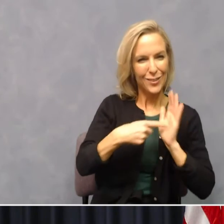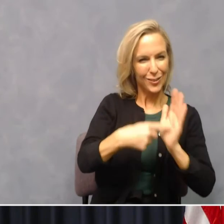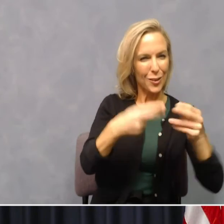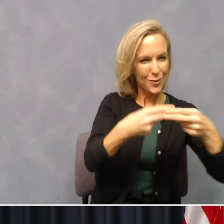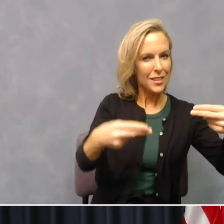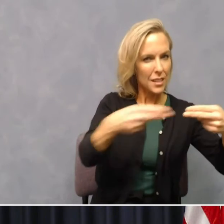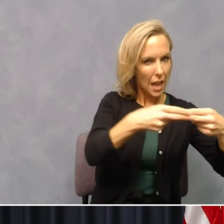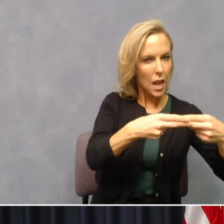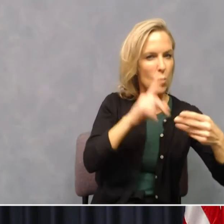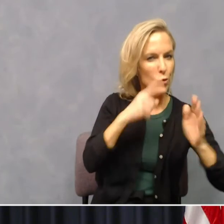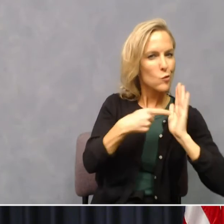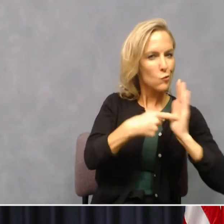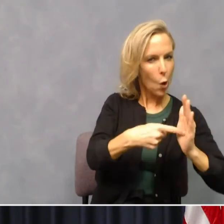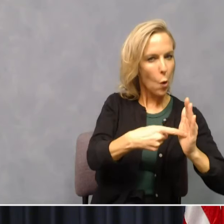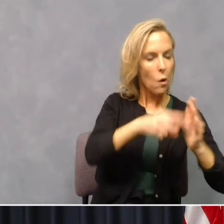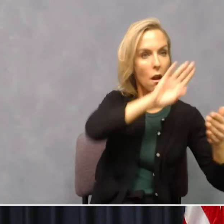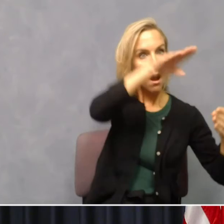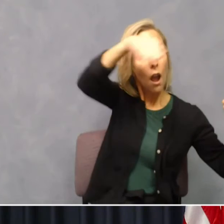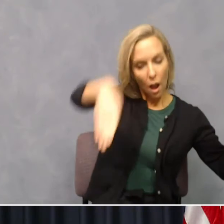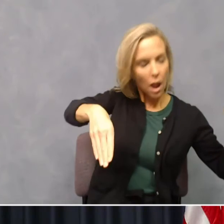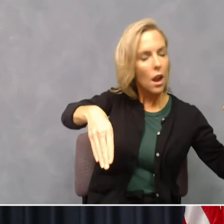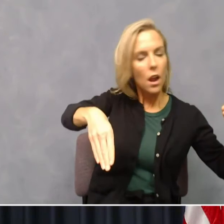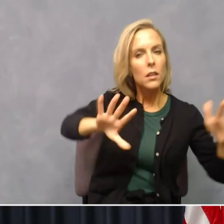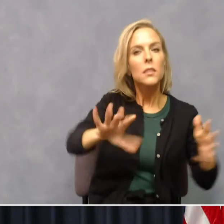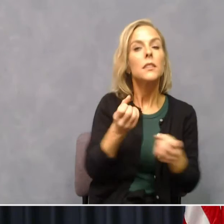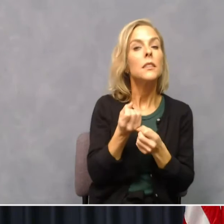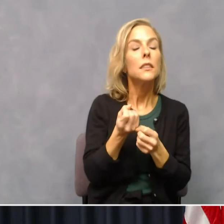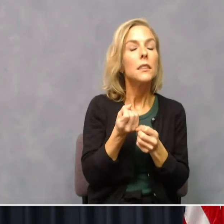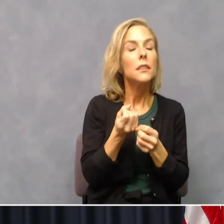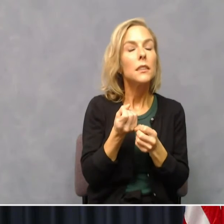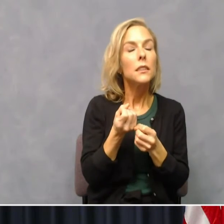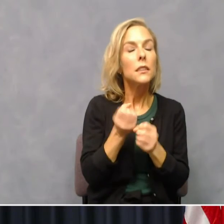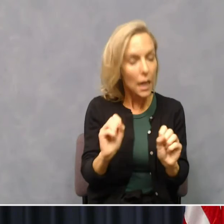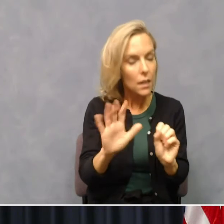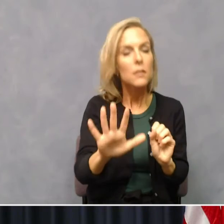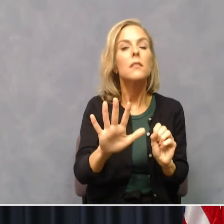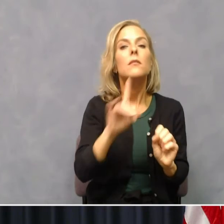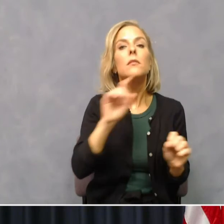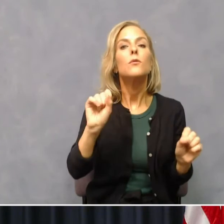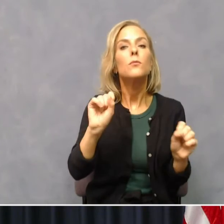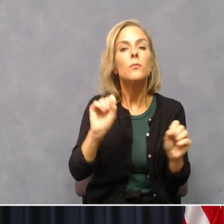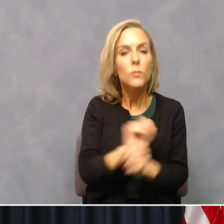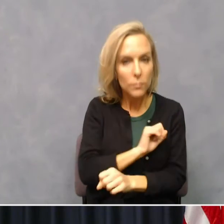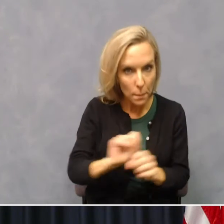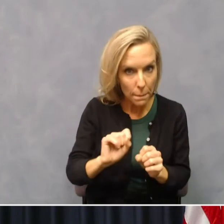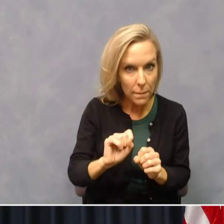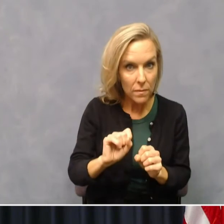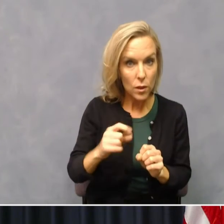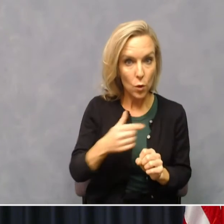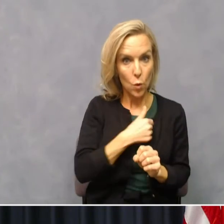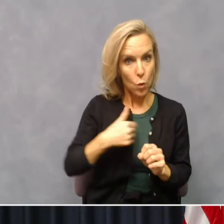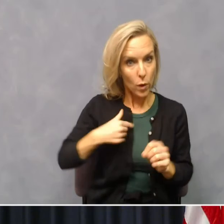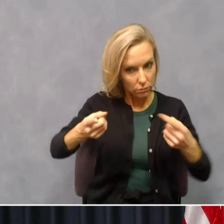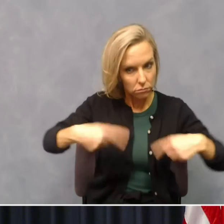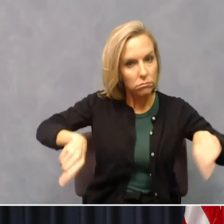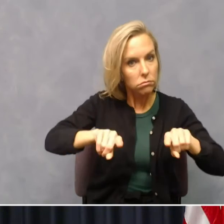you. But it's safe to say, actually, it's certain to say that the steps we took,